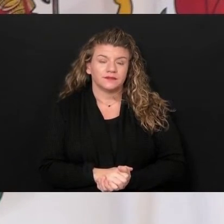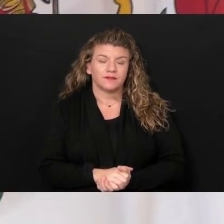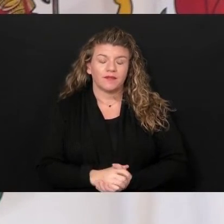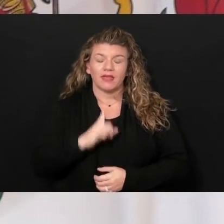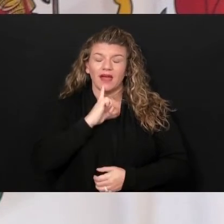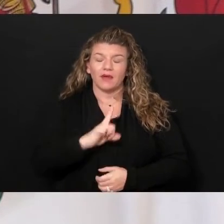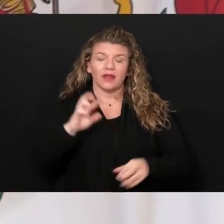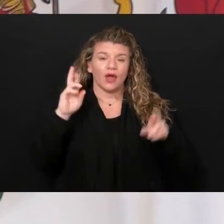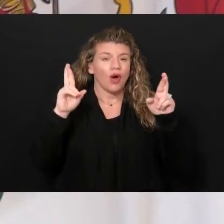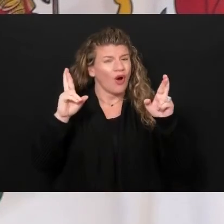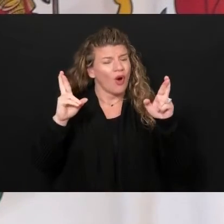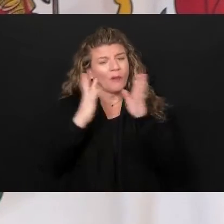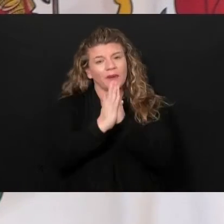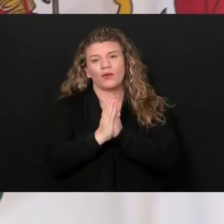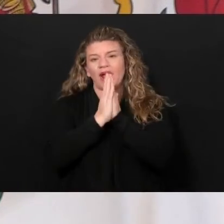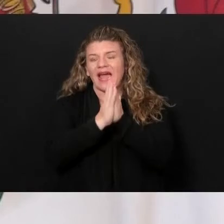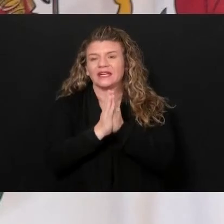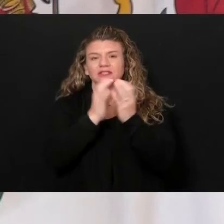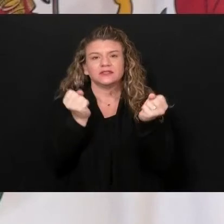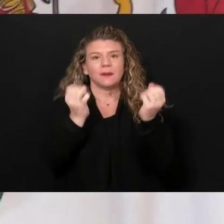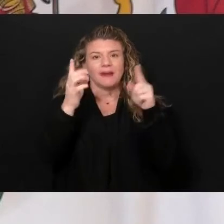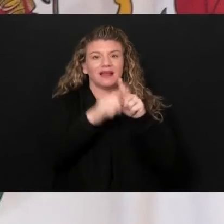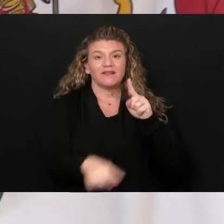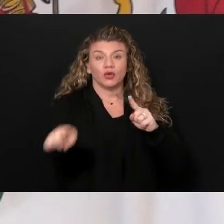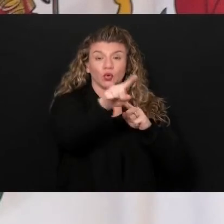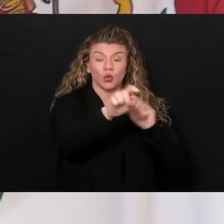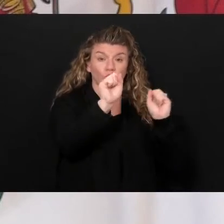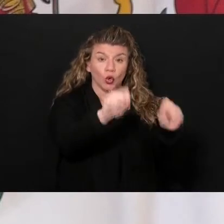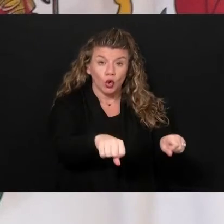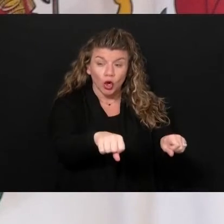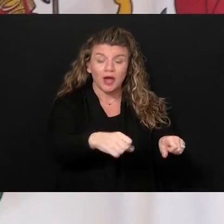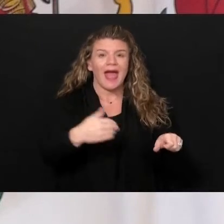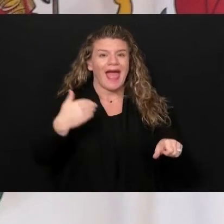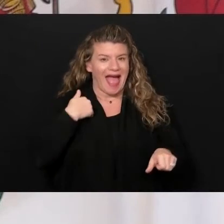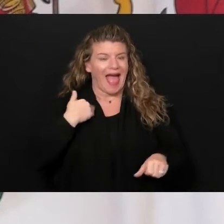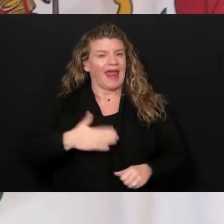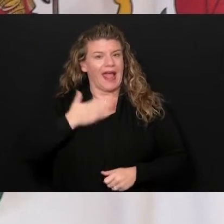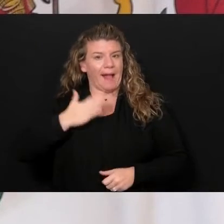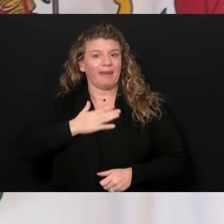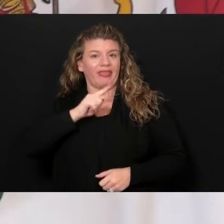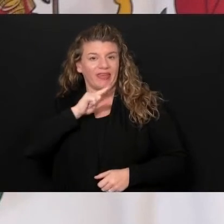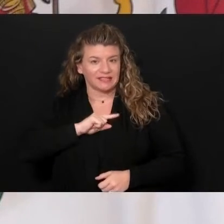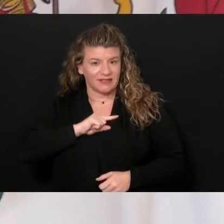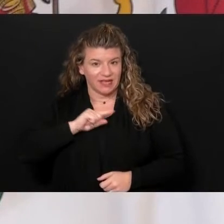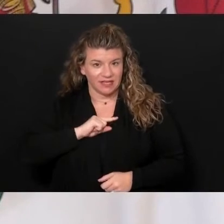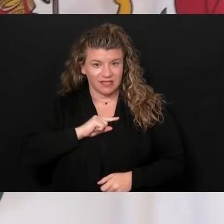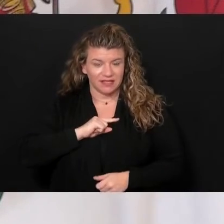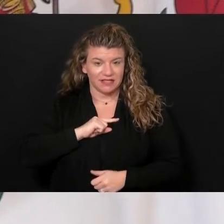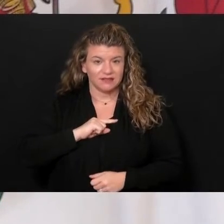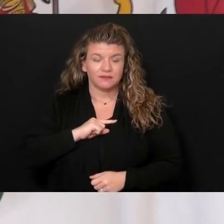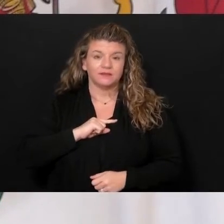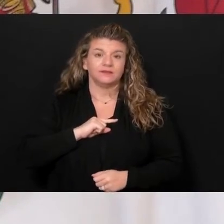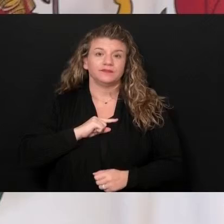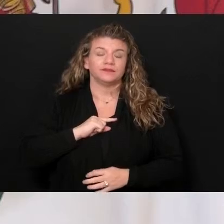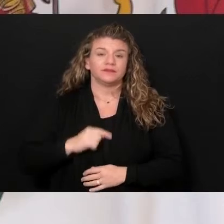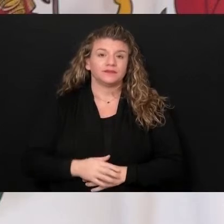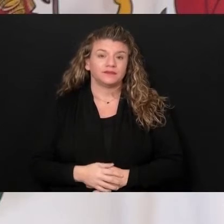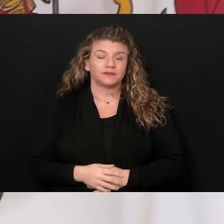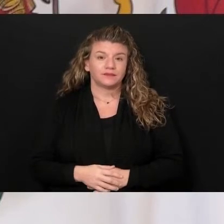hope and pray that as many of you as possibly could have had a happy Thanksgiving. I